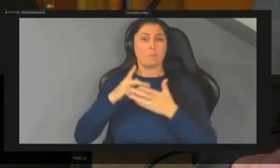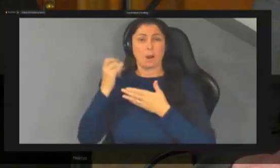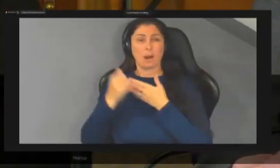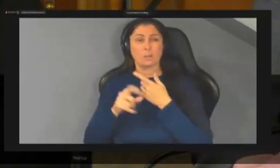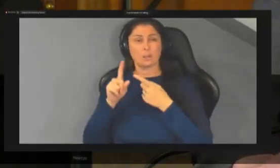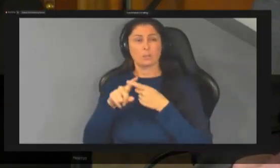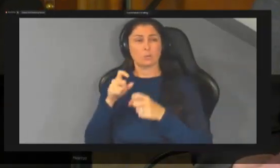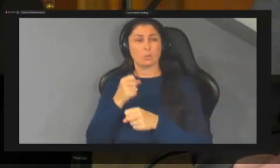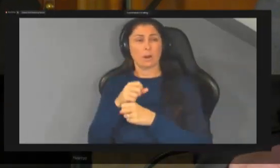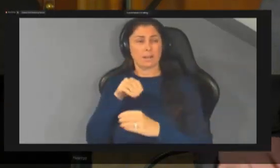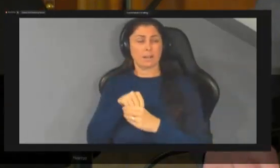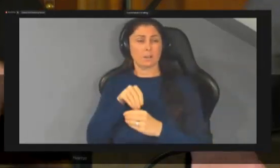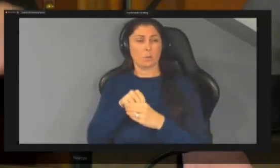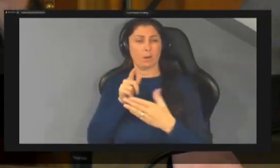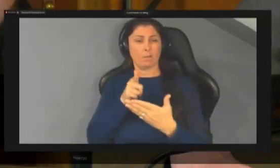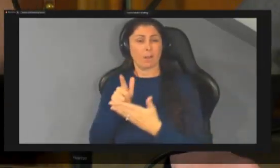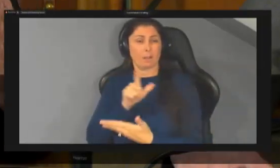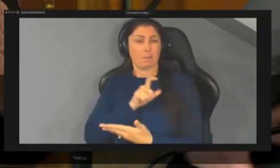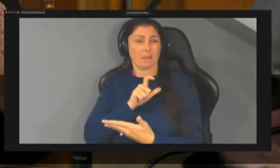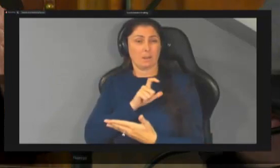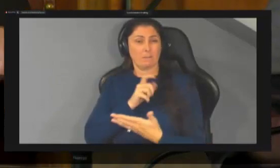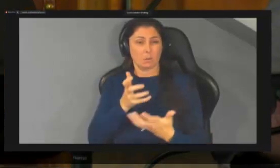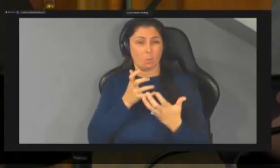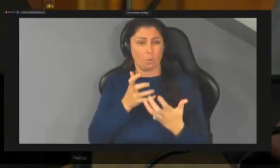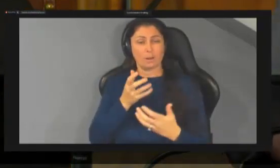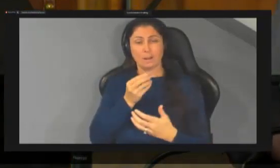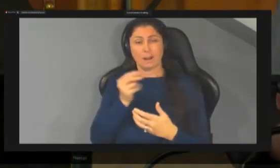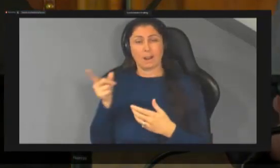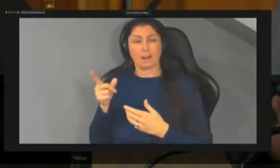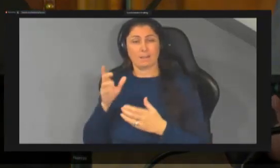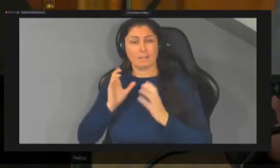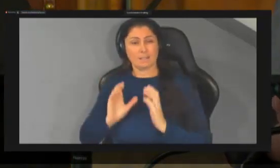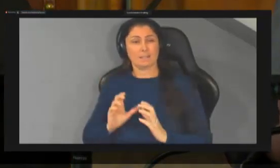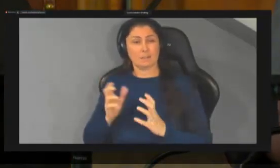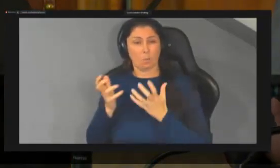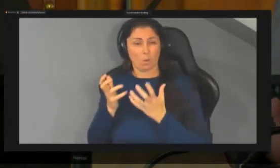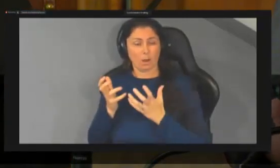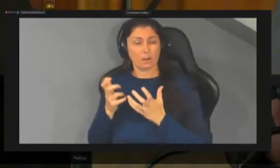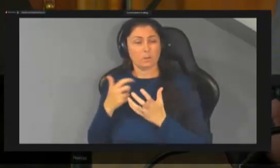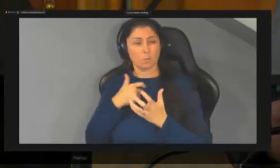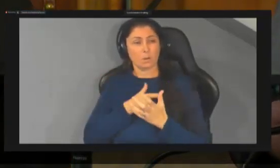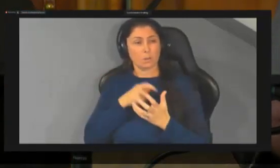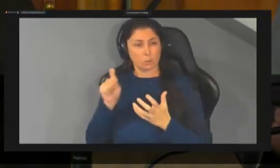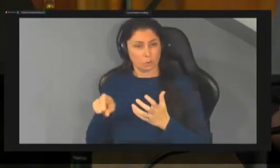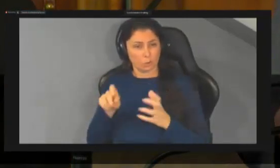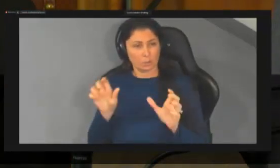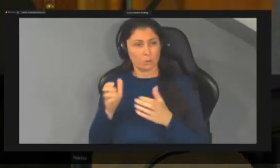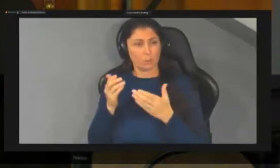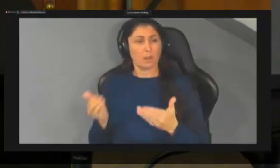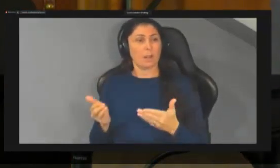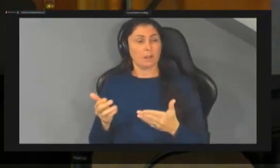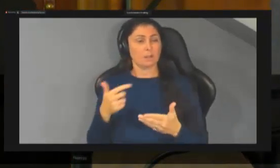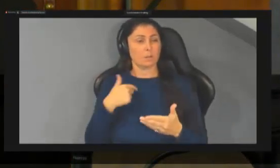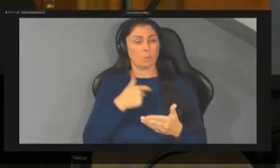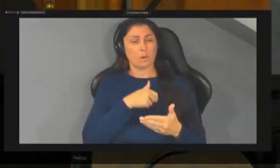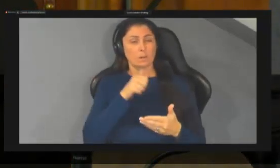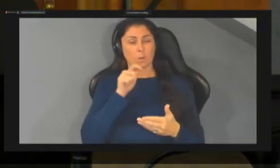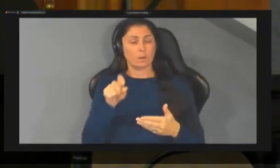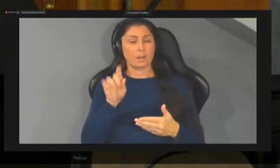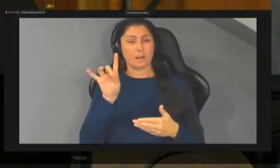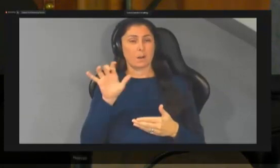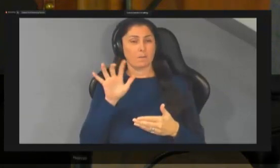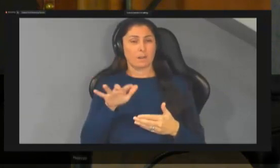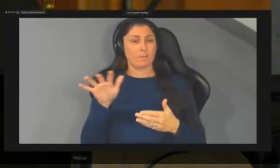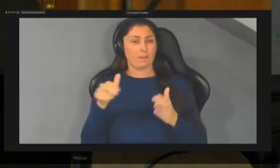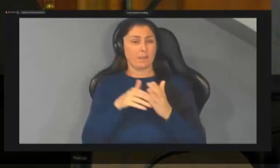firing range that both our police officers want and our citizens want, and we should do that, because we don't need $855,000